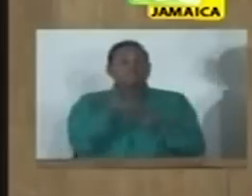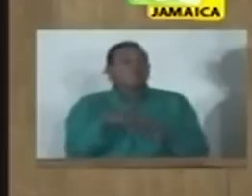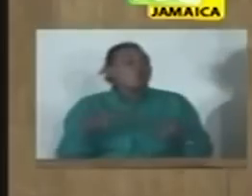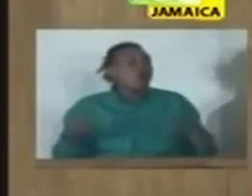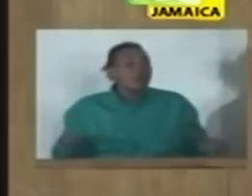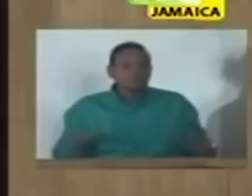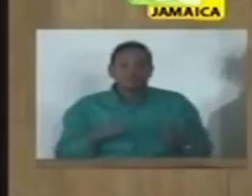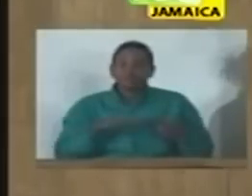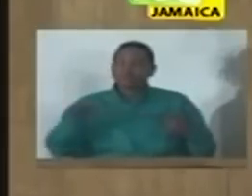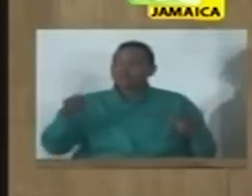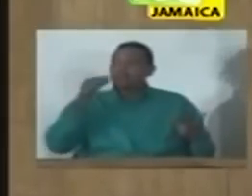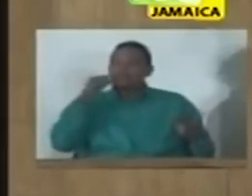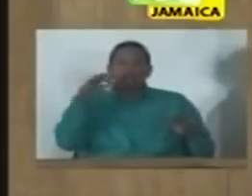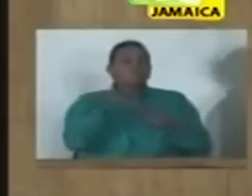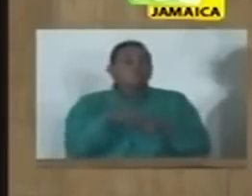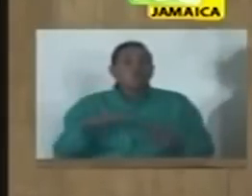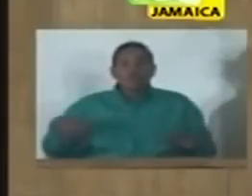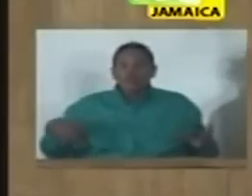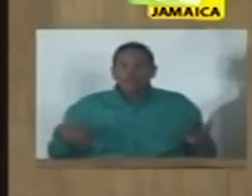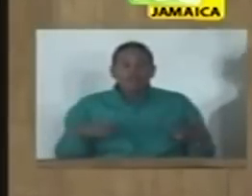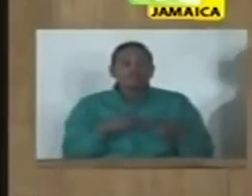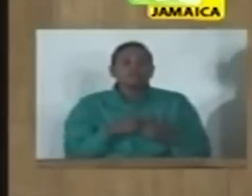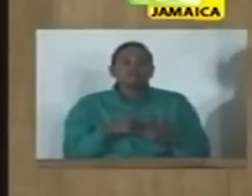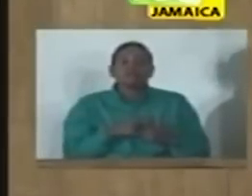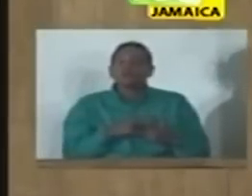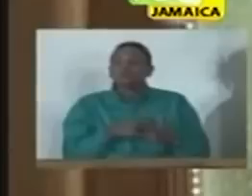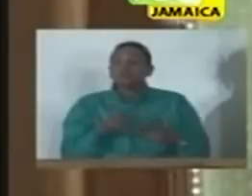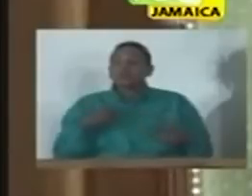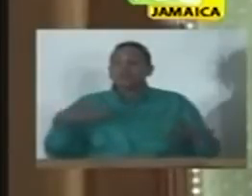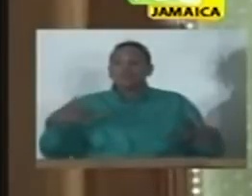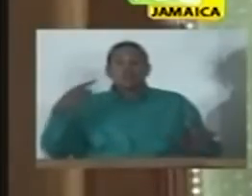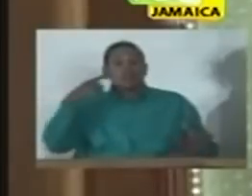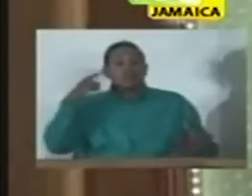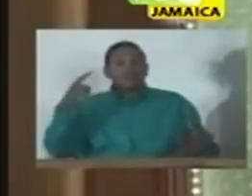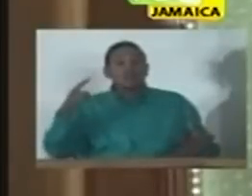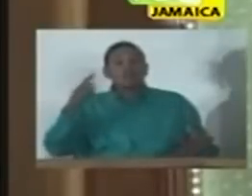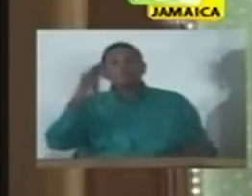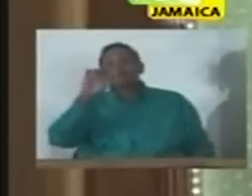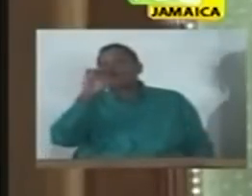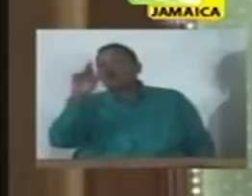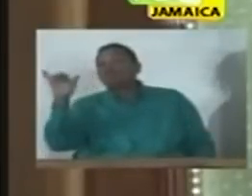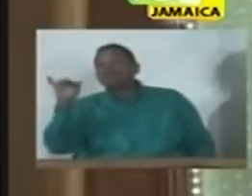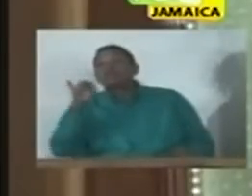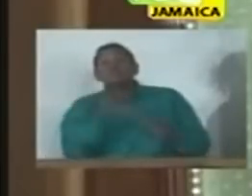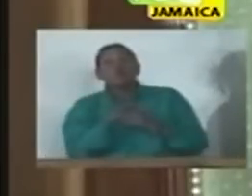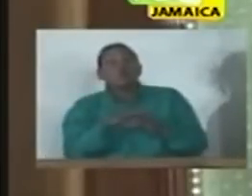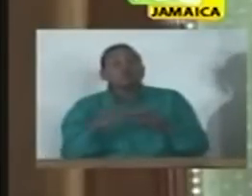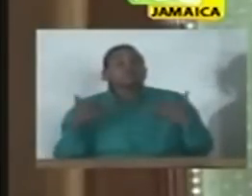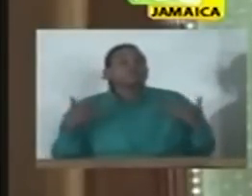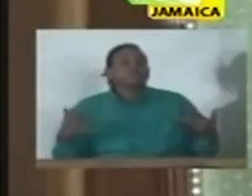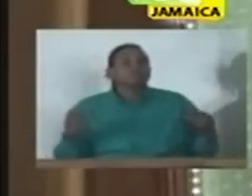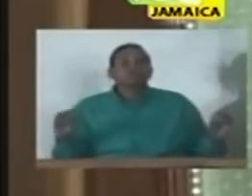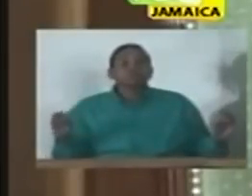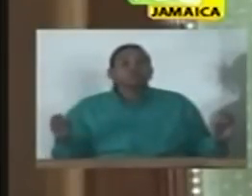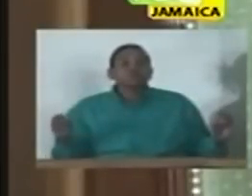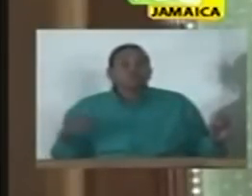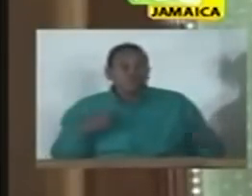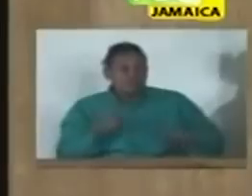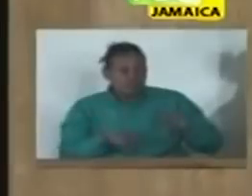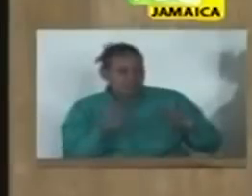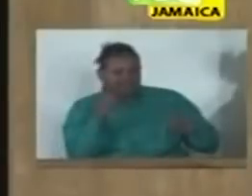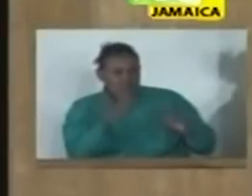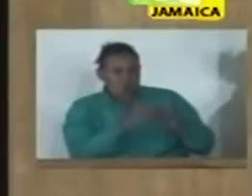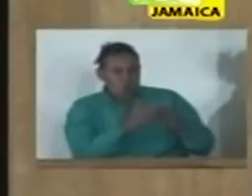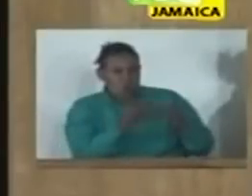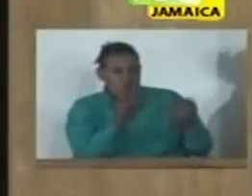referendum on ganja. And I have not heard of any referendum on buggery. So I can't see how we would get to the buggery